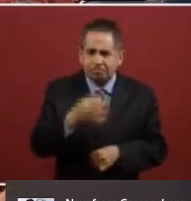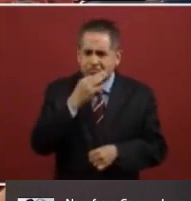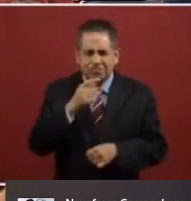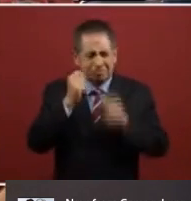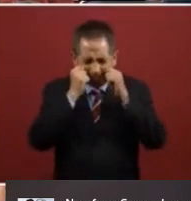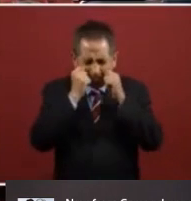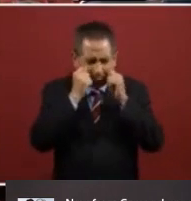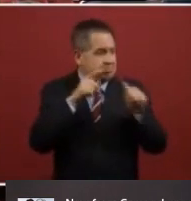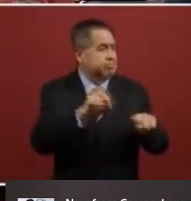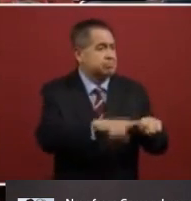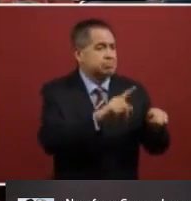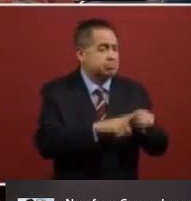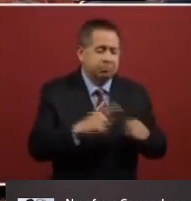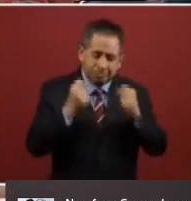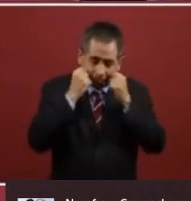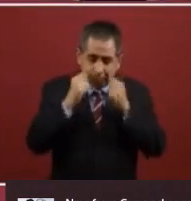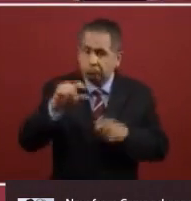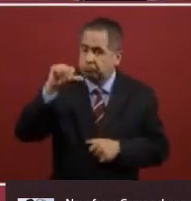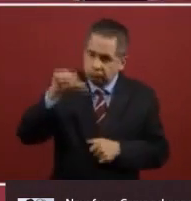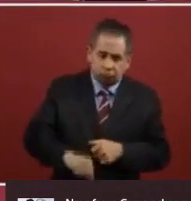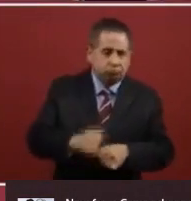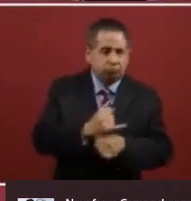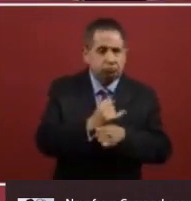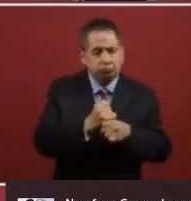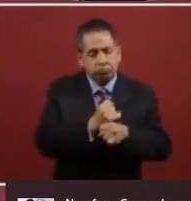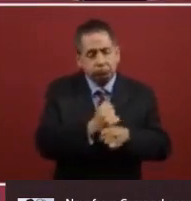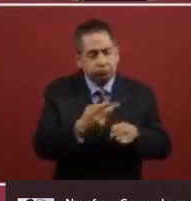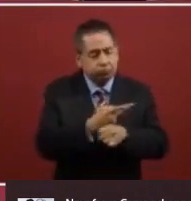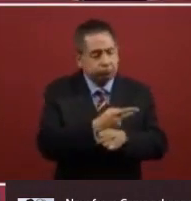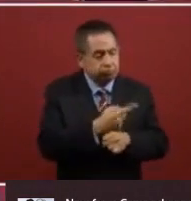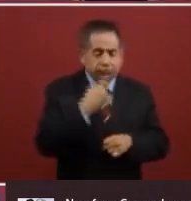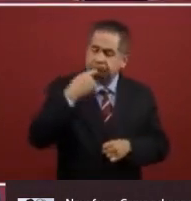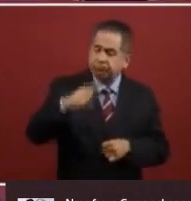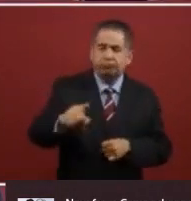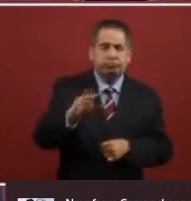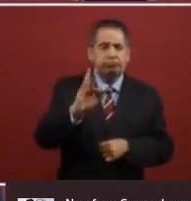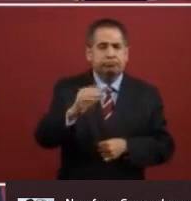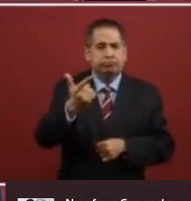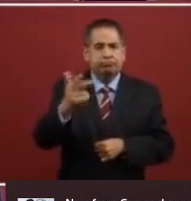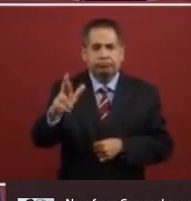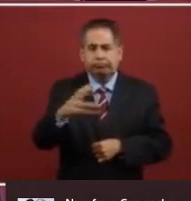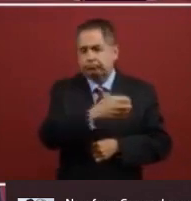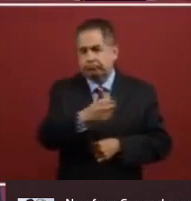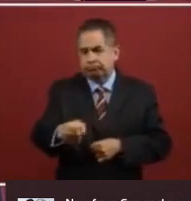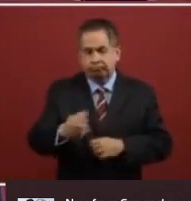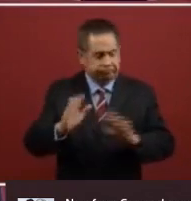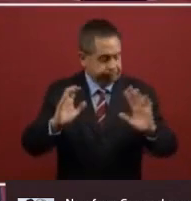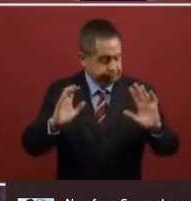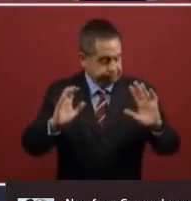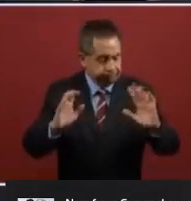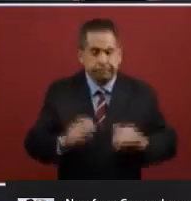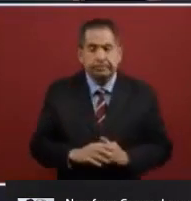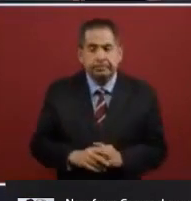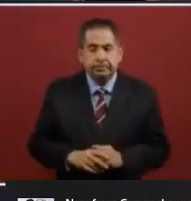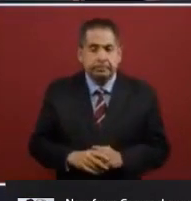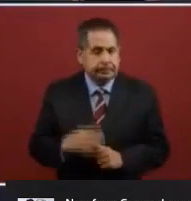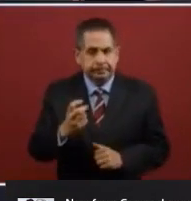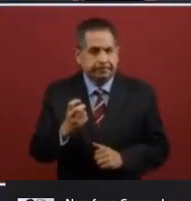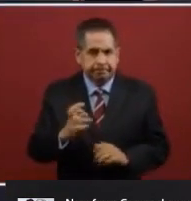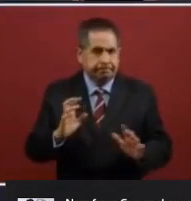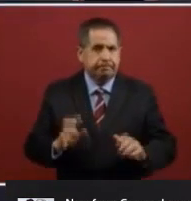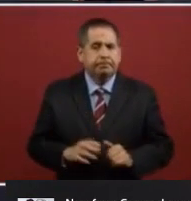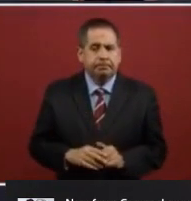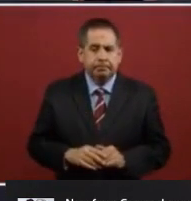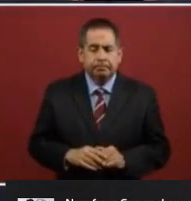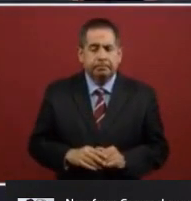without sea, justification, it doesn't matter who it is, a la Fiscalía General. they will be turned over to the judicial Eso es